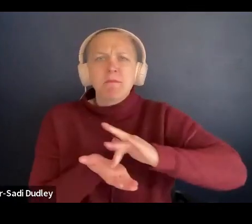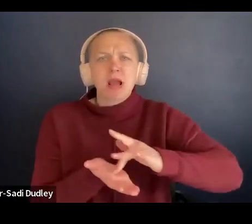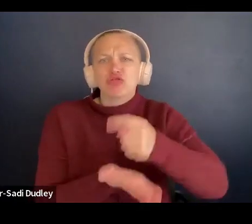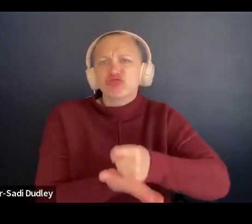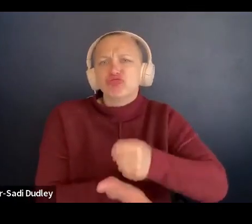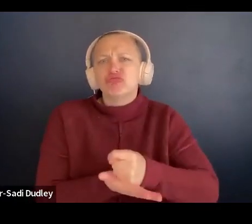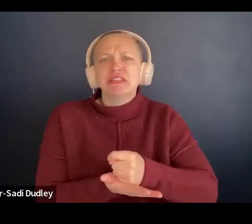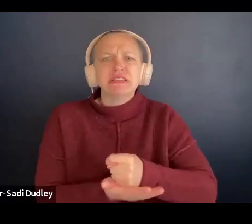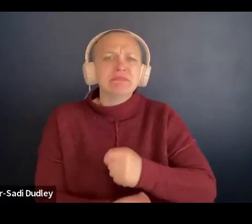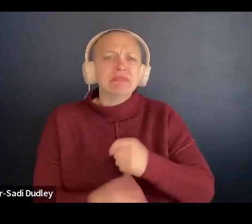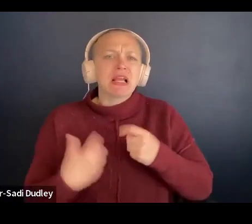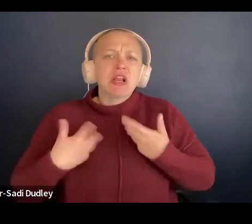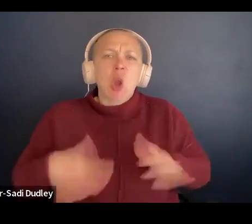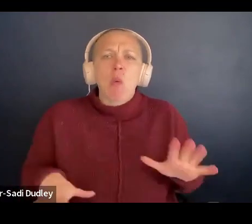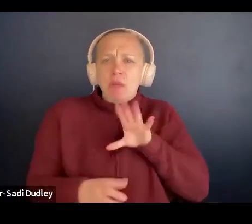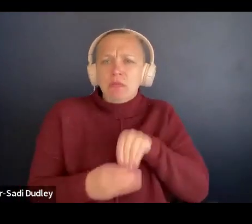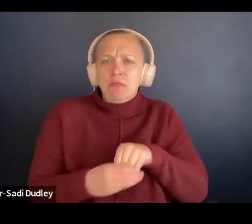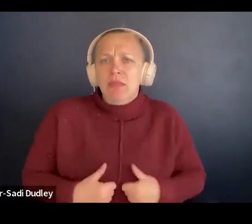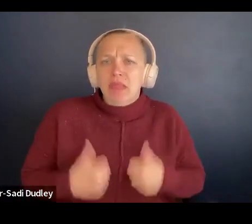want every single,